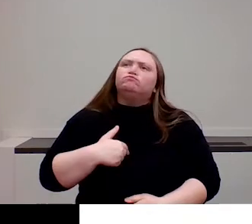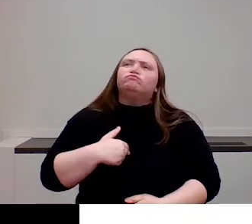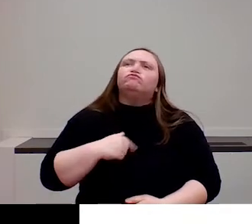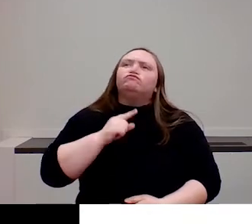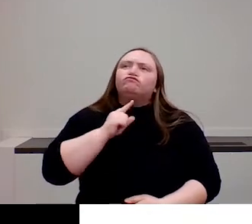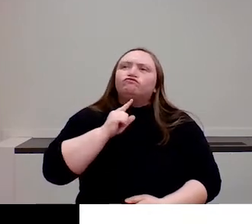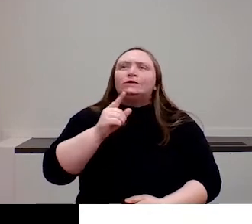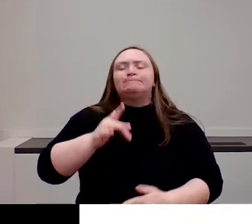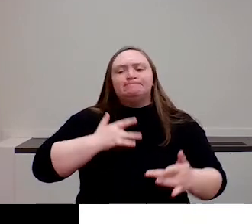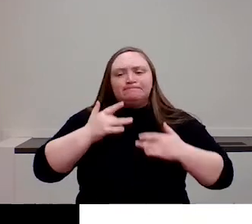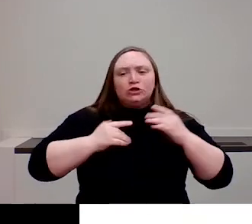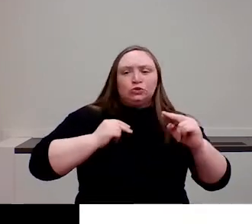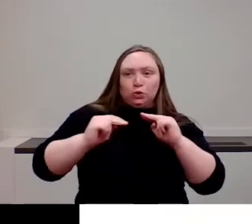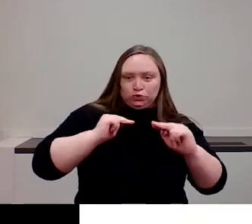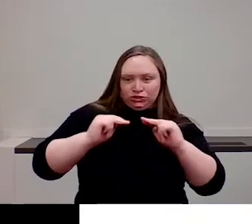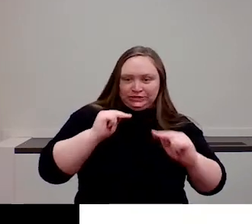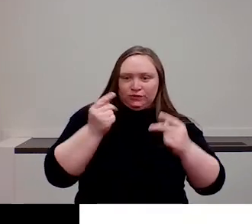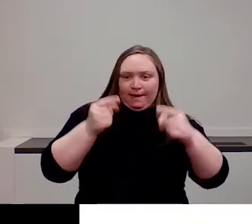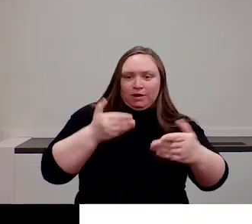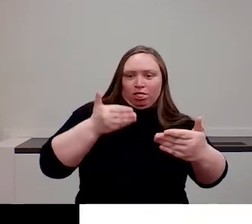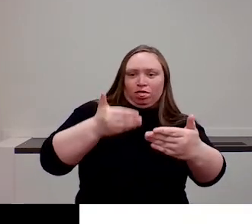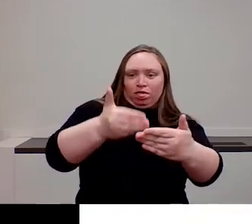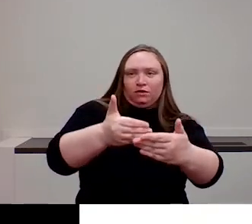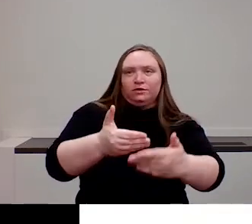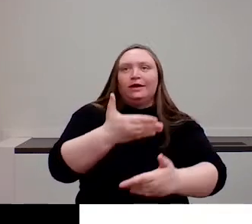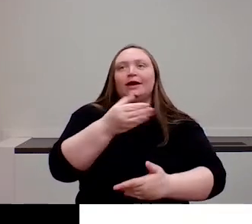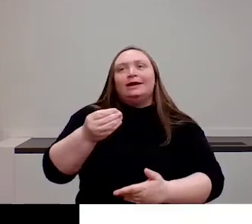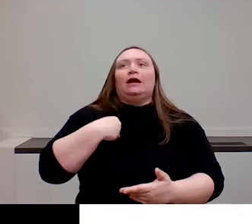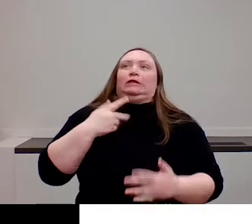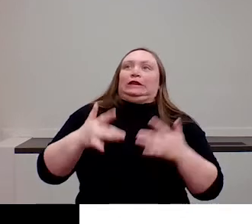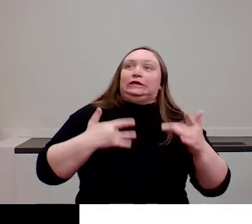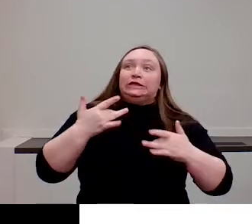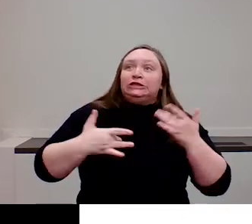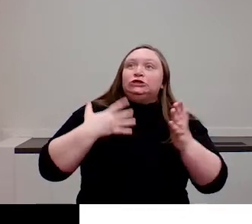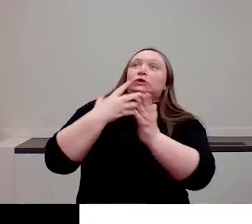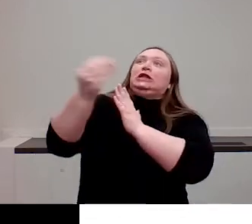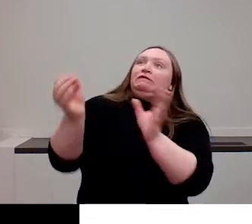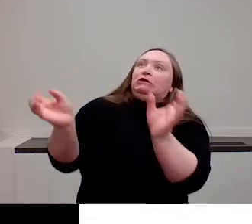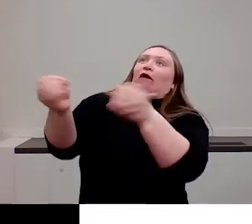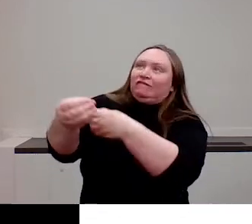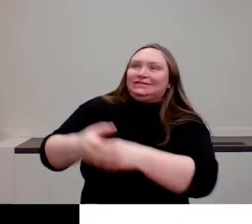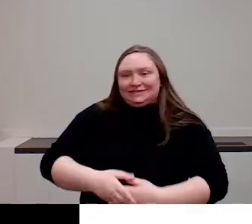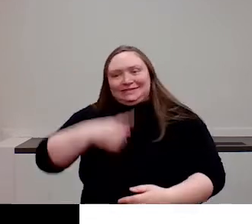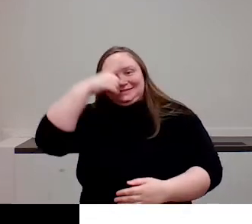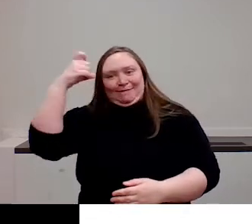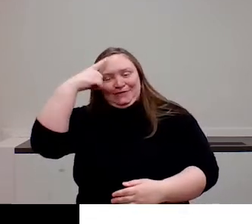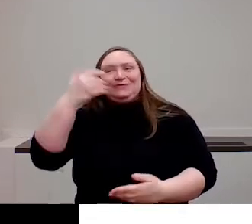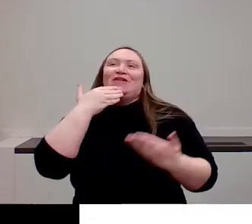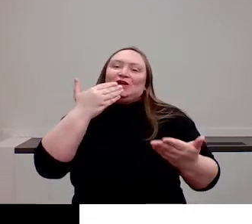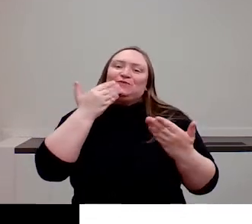forward to our negotiations upcoming, and that I'm looking forward to leaving this office and enjoying some of this weather. So thank you. Have a great